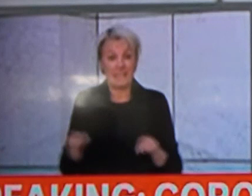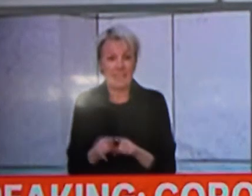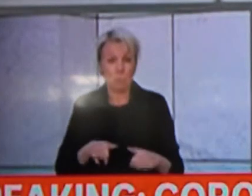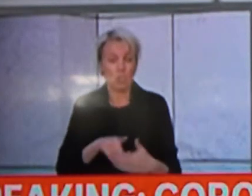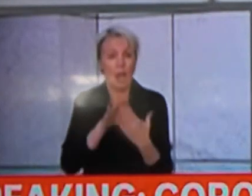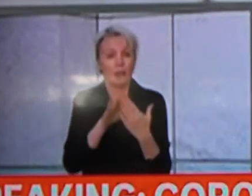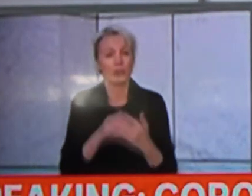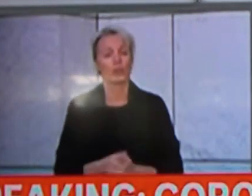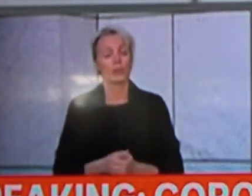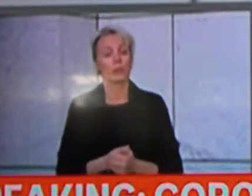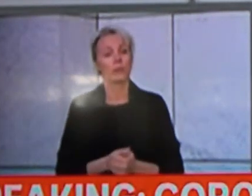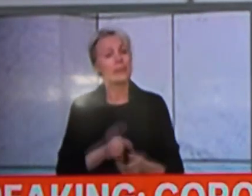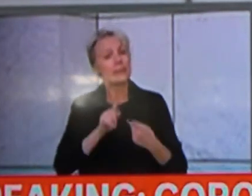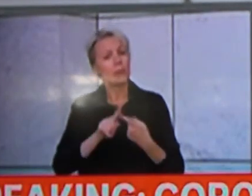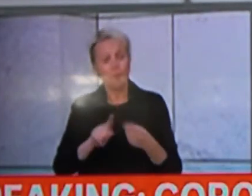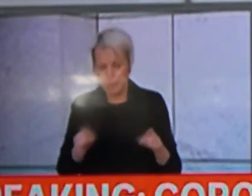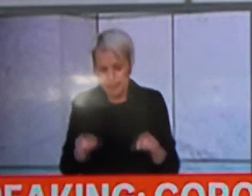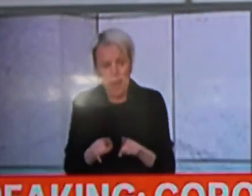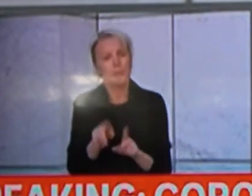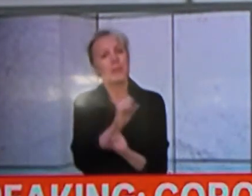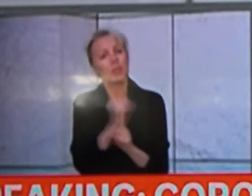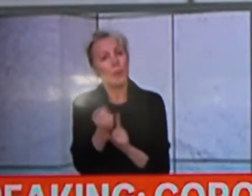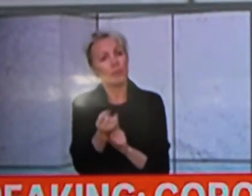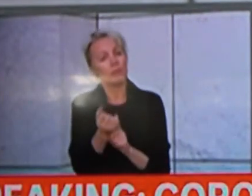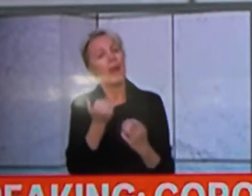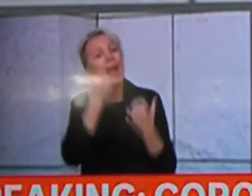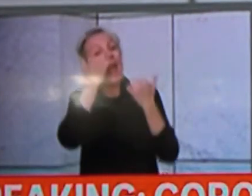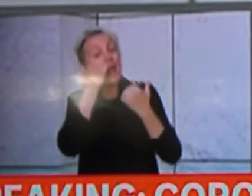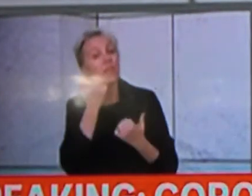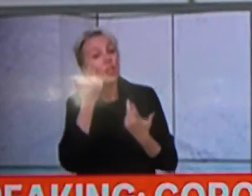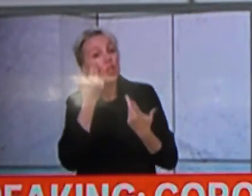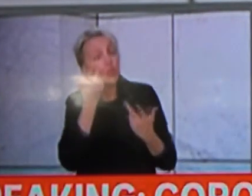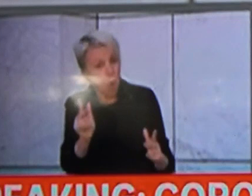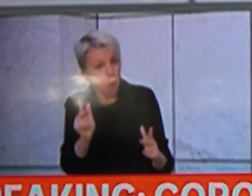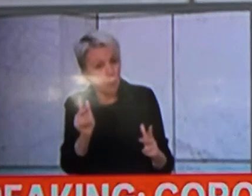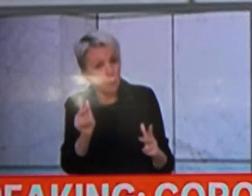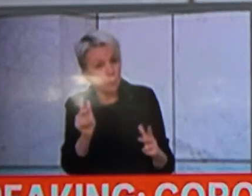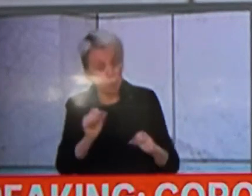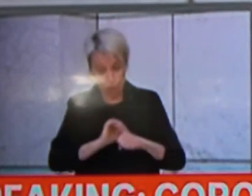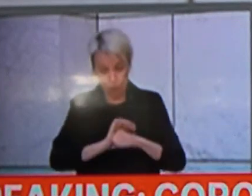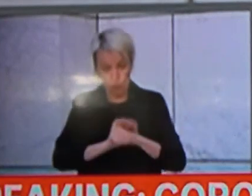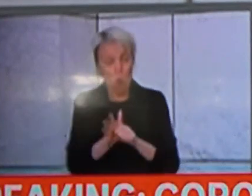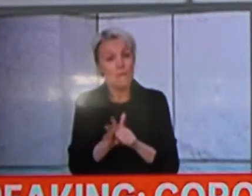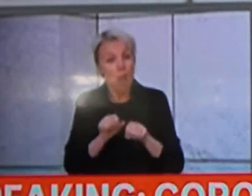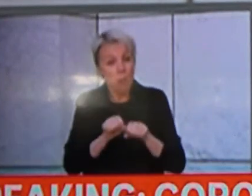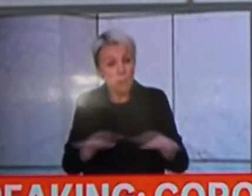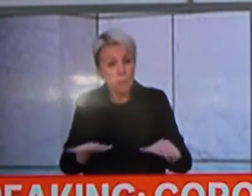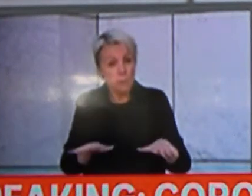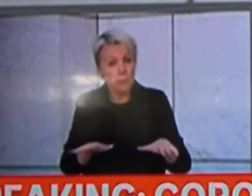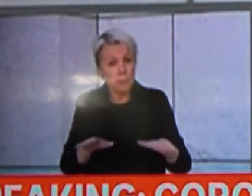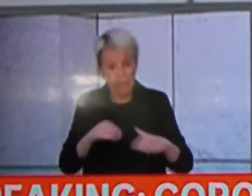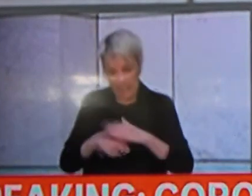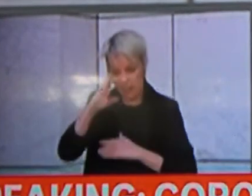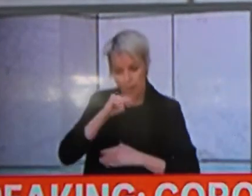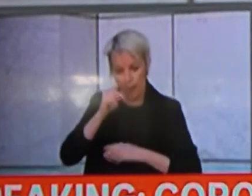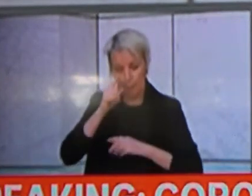the case, and the evidence is that the incidence of the coronavirus amongst younger people is far